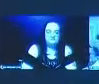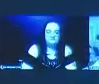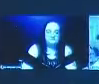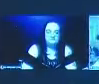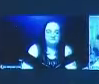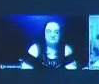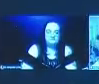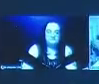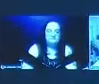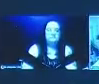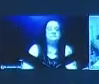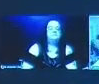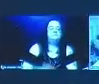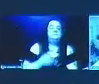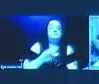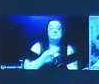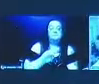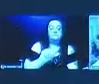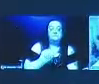All right.